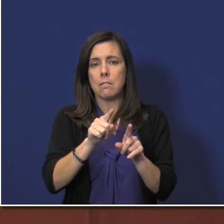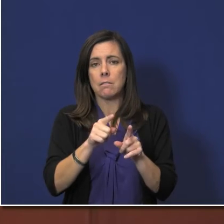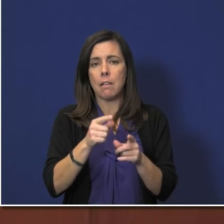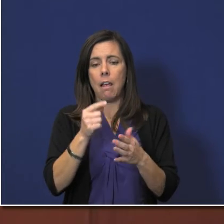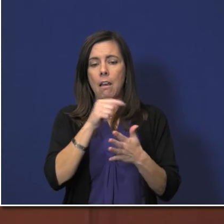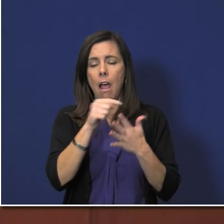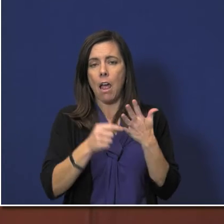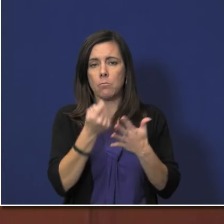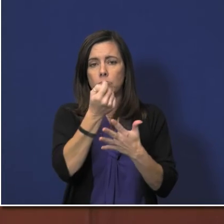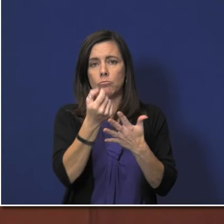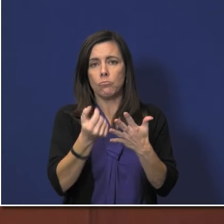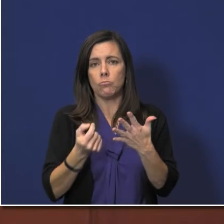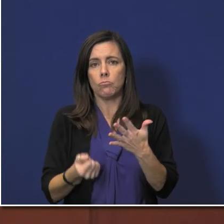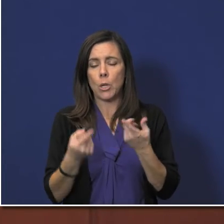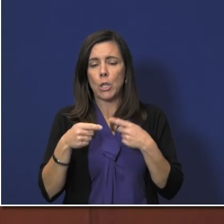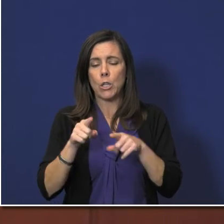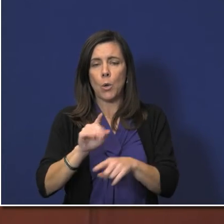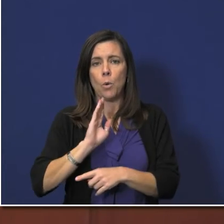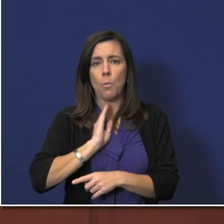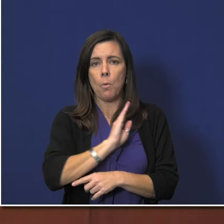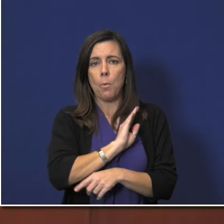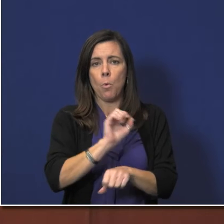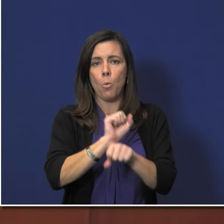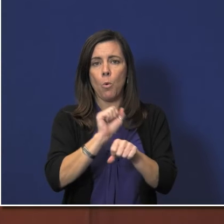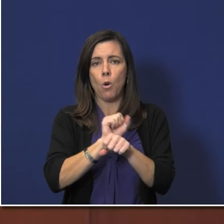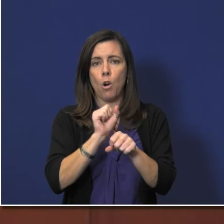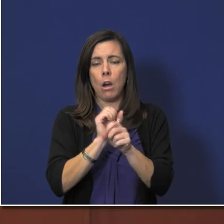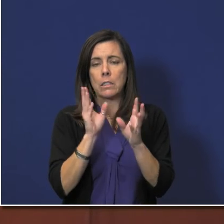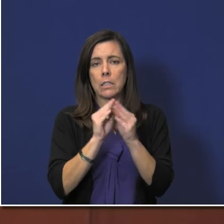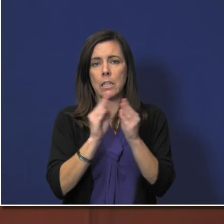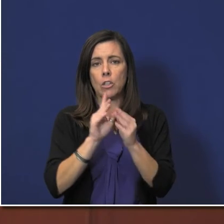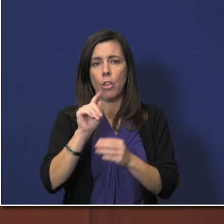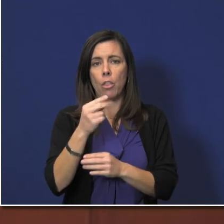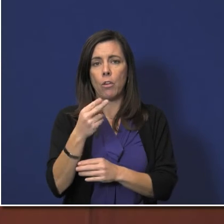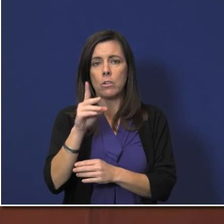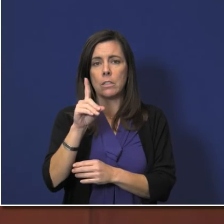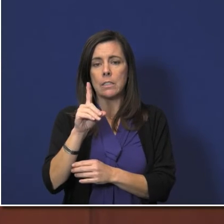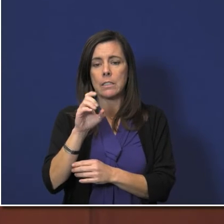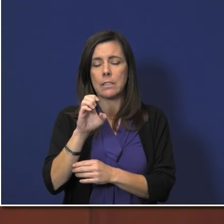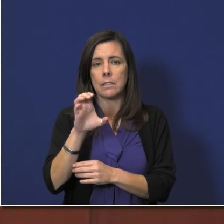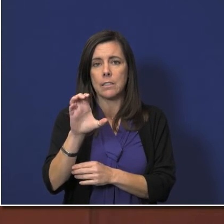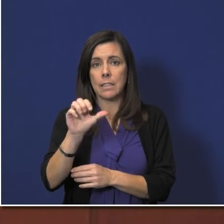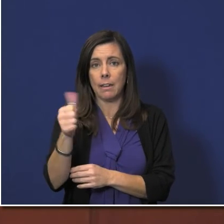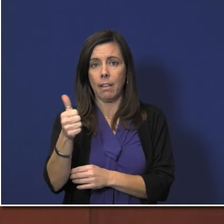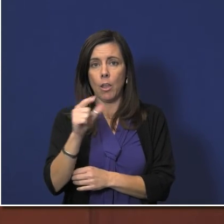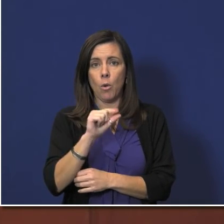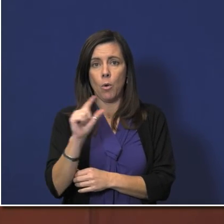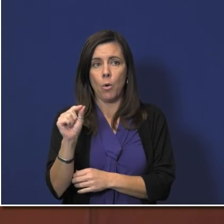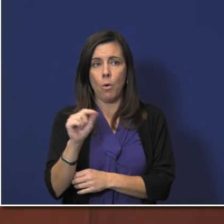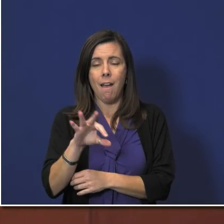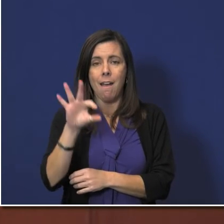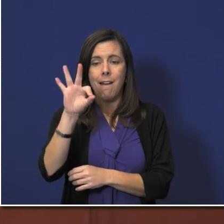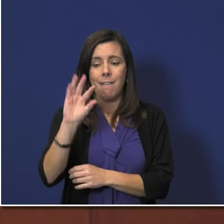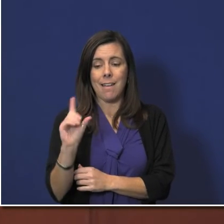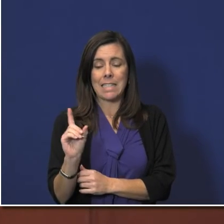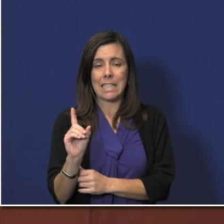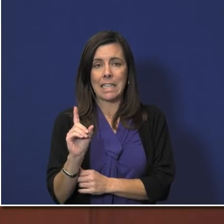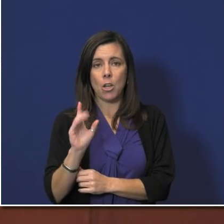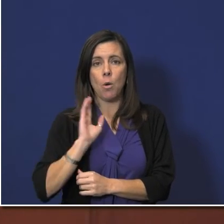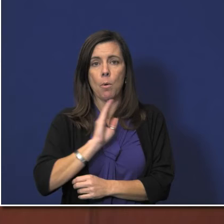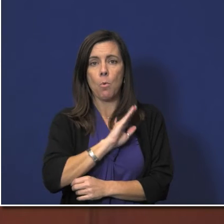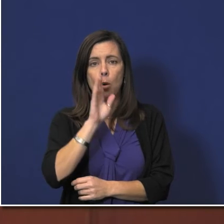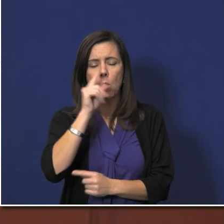consensus during the board work session on Thursday, December the 10th, 2020. 9D, the board will consider authorizing